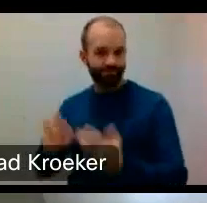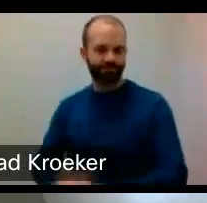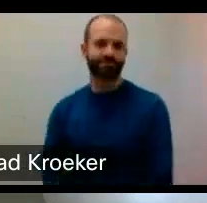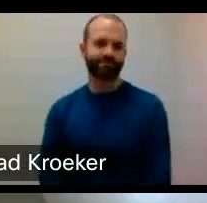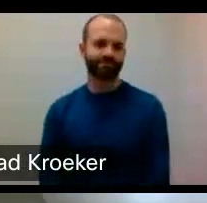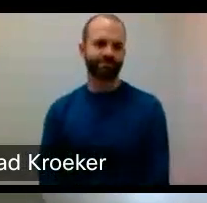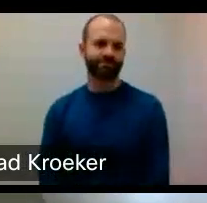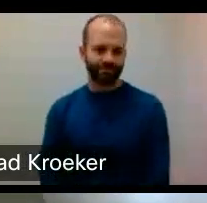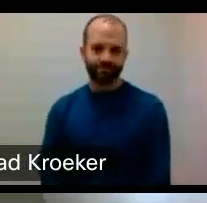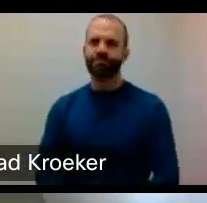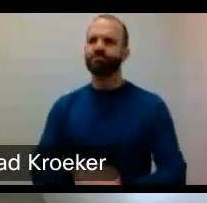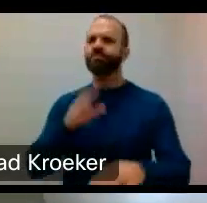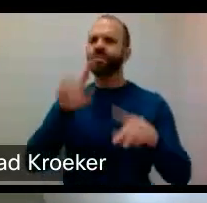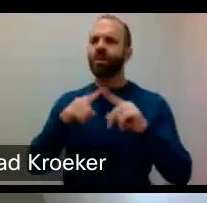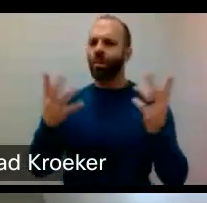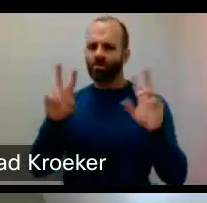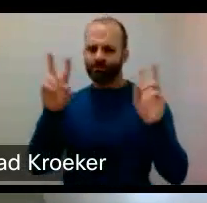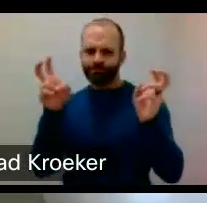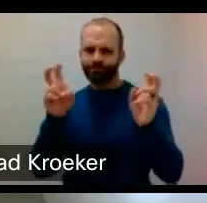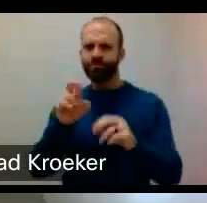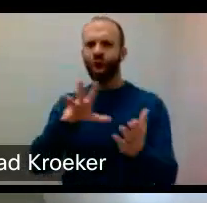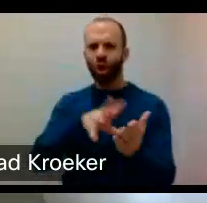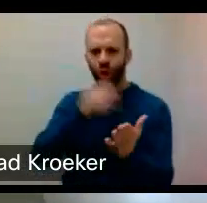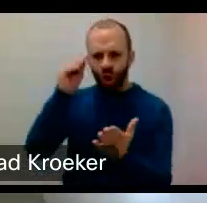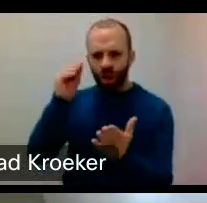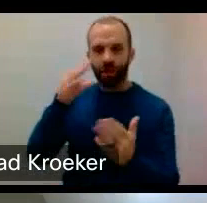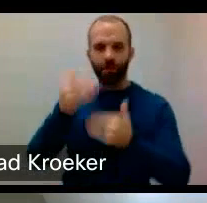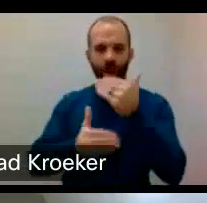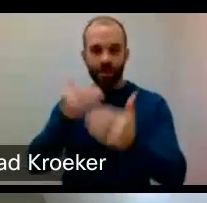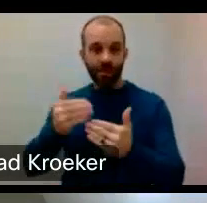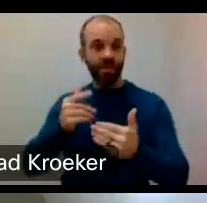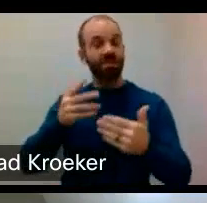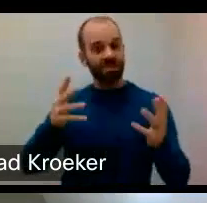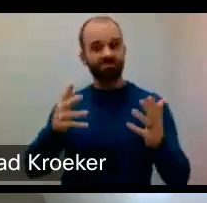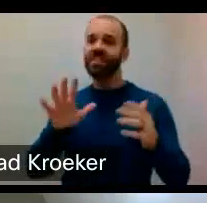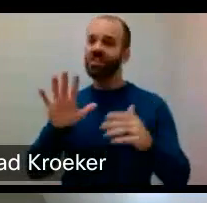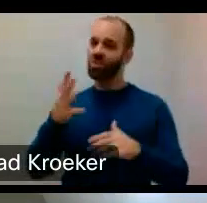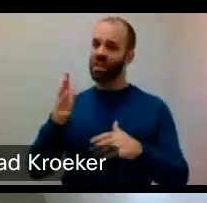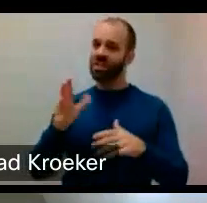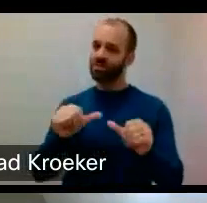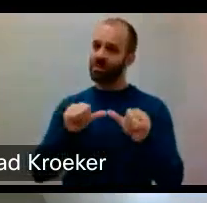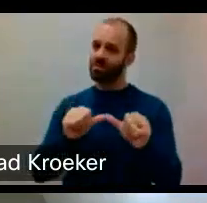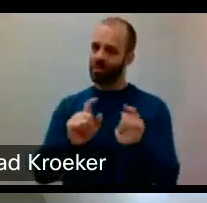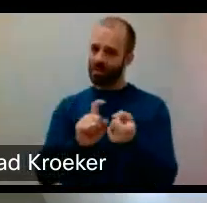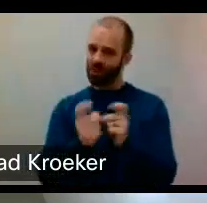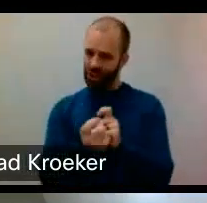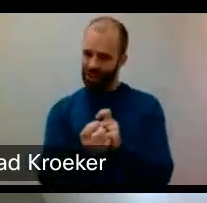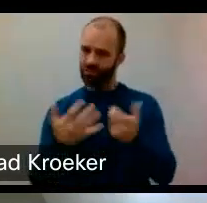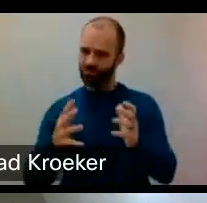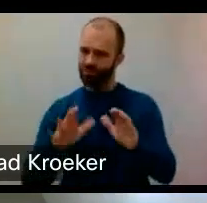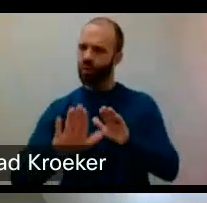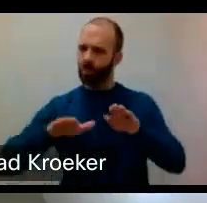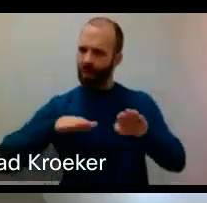When we're talking about learning and the learning process, learning is a relatively permanent change in